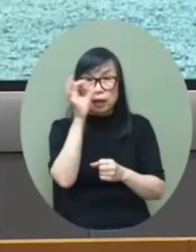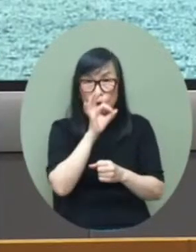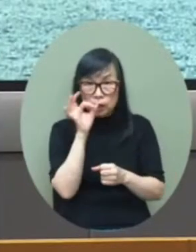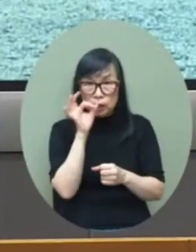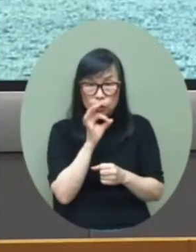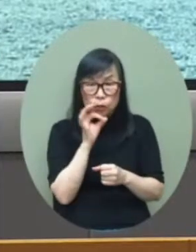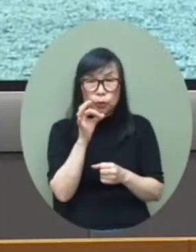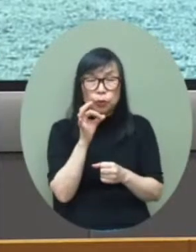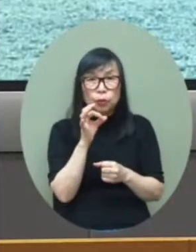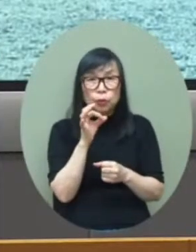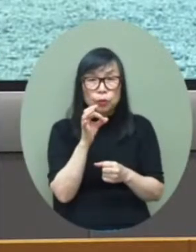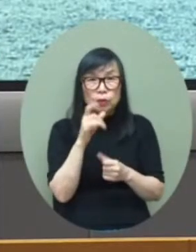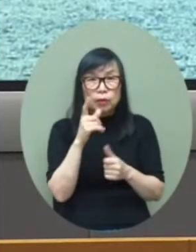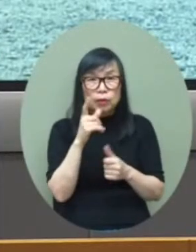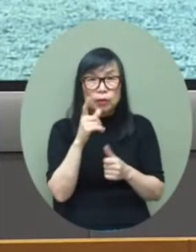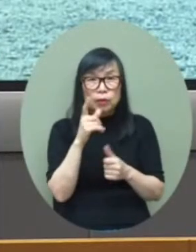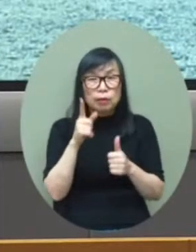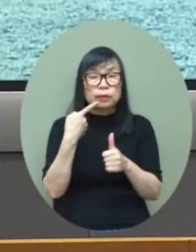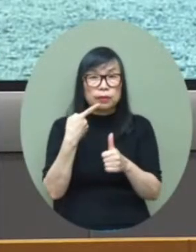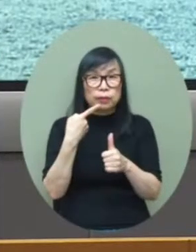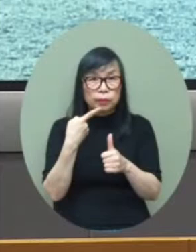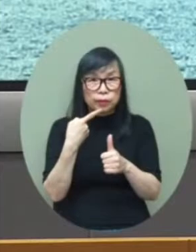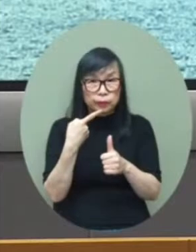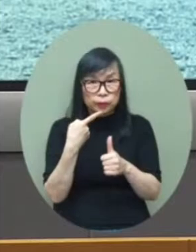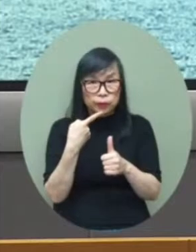this international kindergarten,